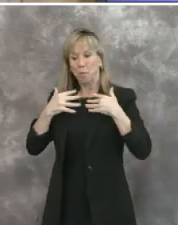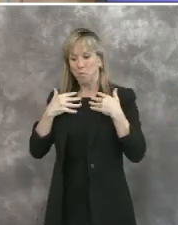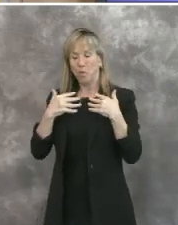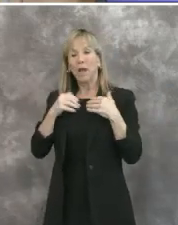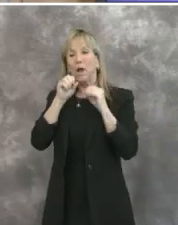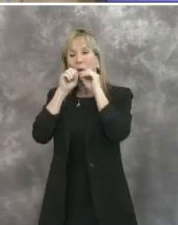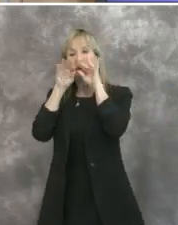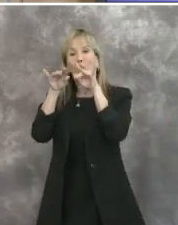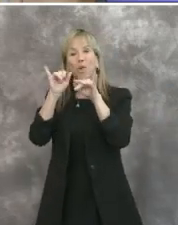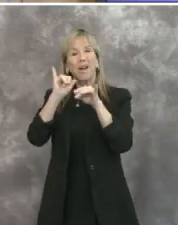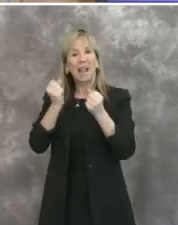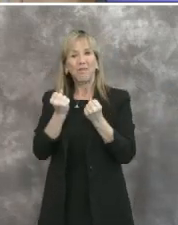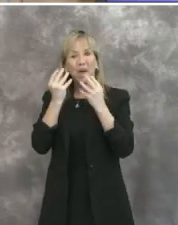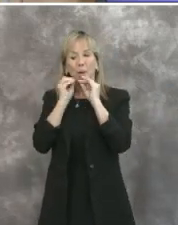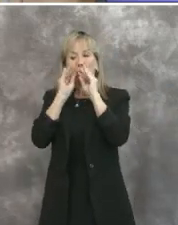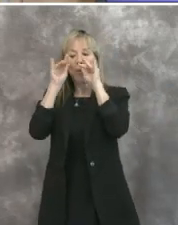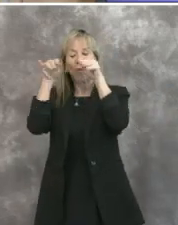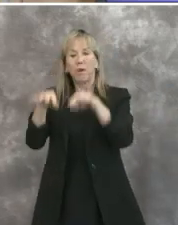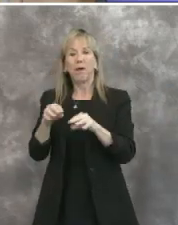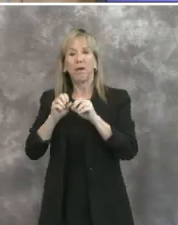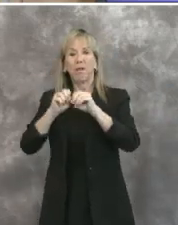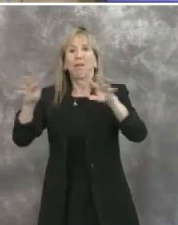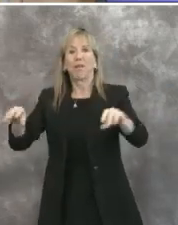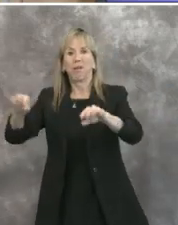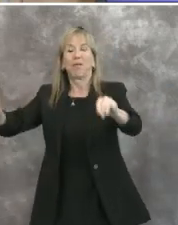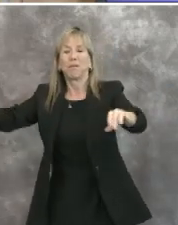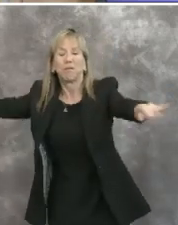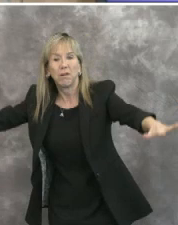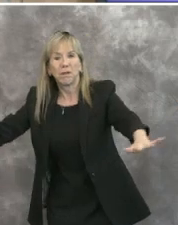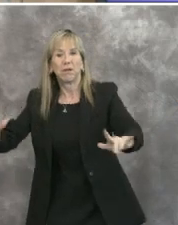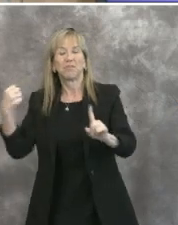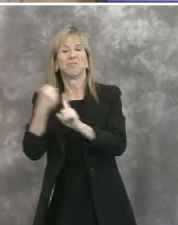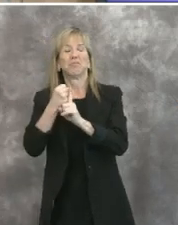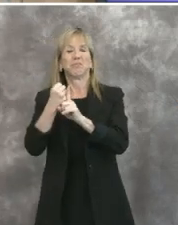out embers until we truly catch fire and get sick.